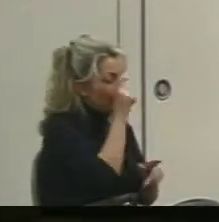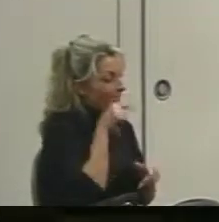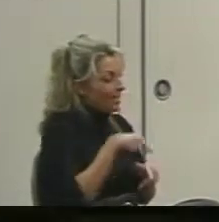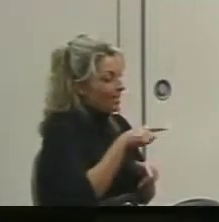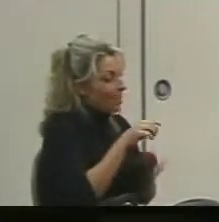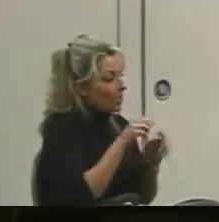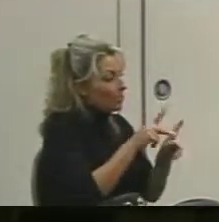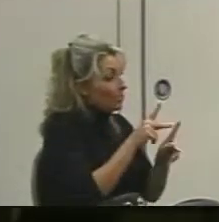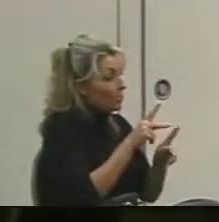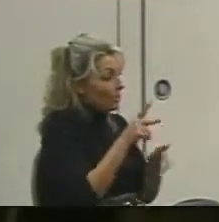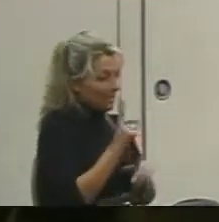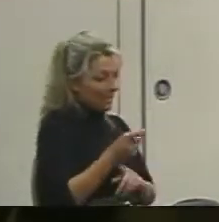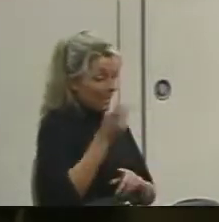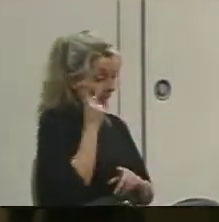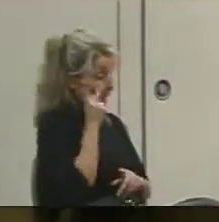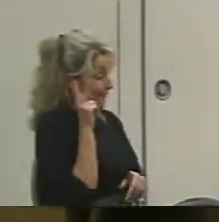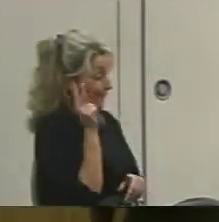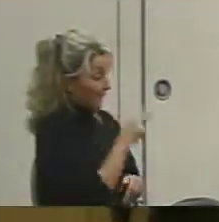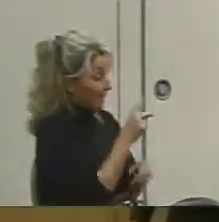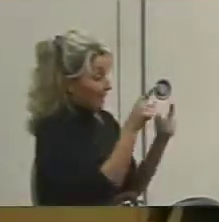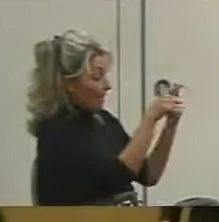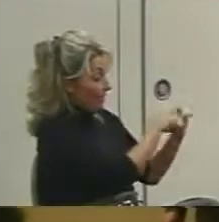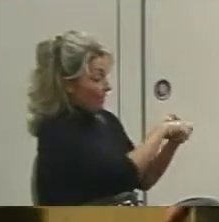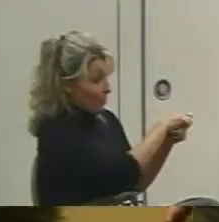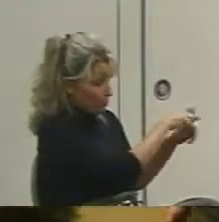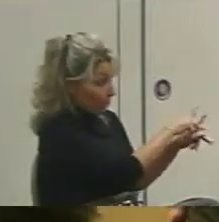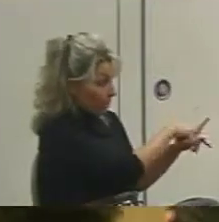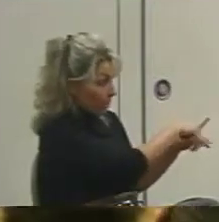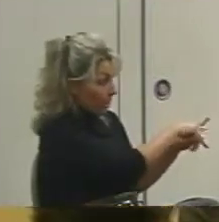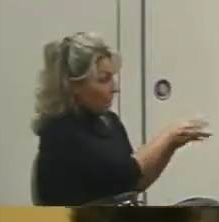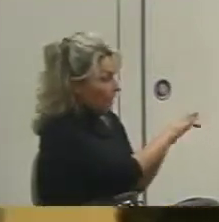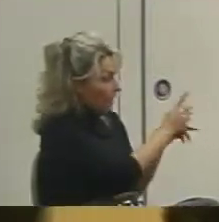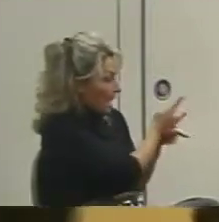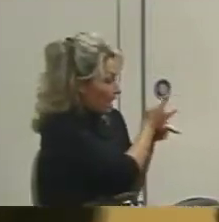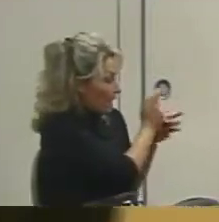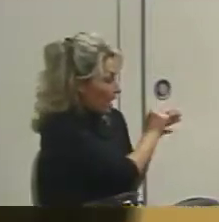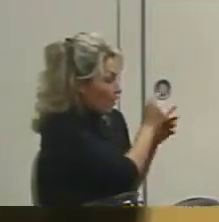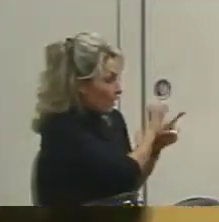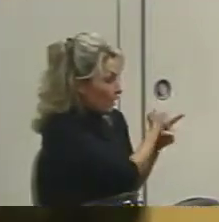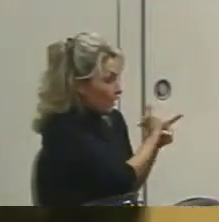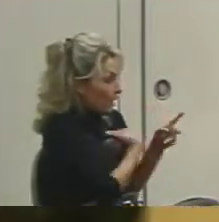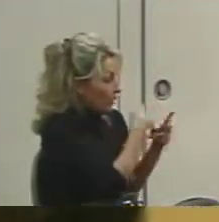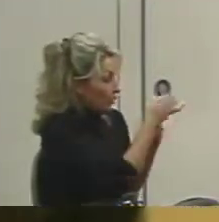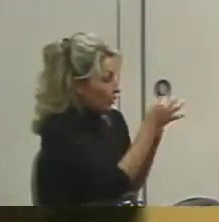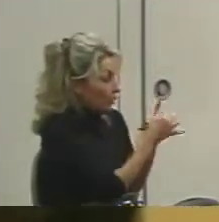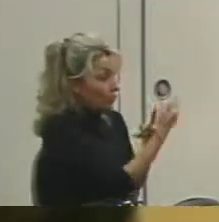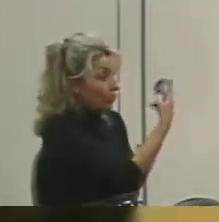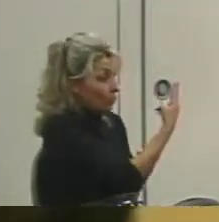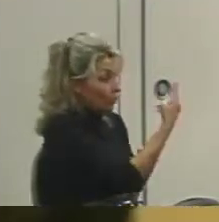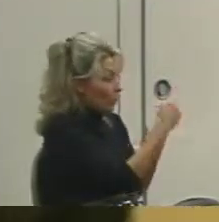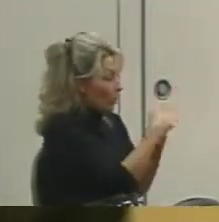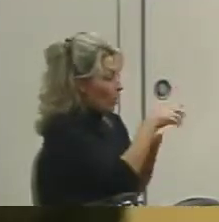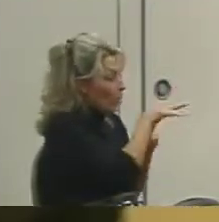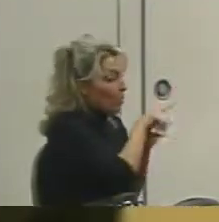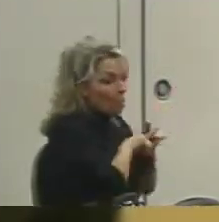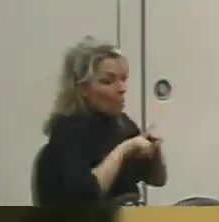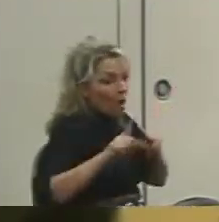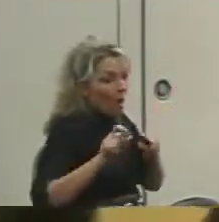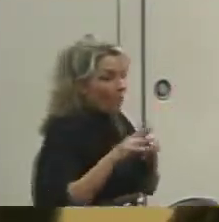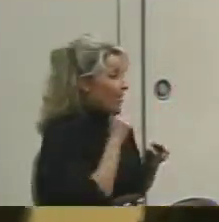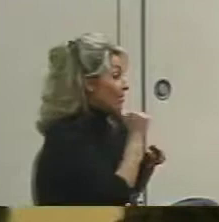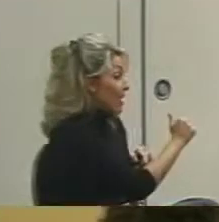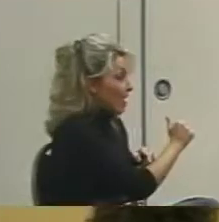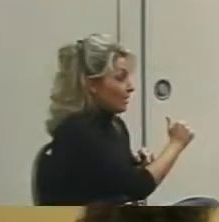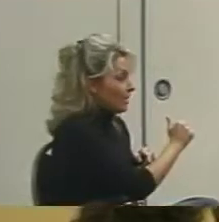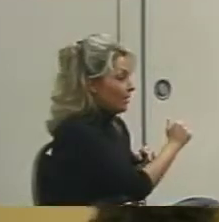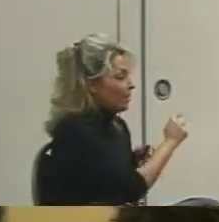that he sees a conflict, there's your opportunity. Does he handle it correctly? He has 2 choices. Walk away or not walk away. So when